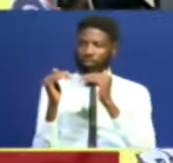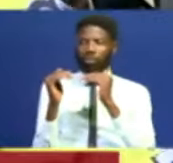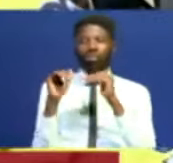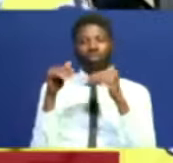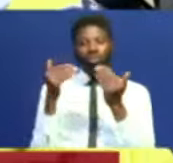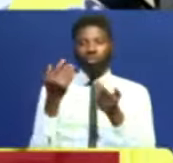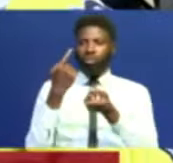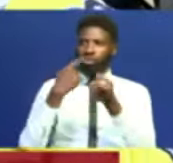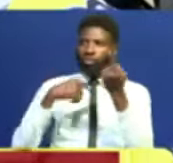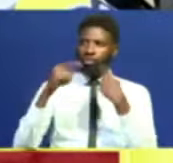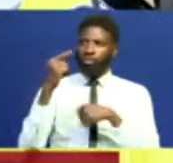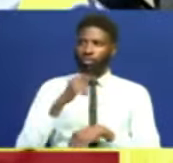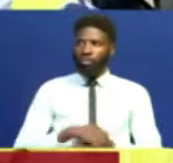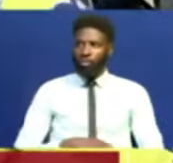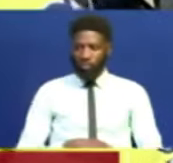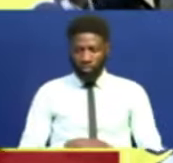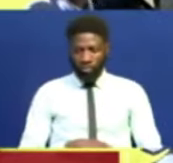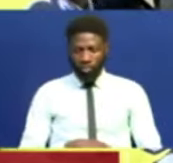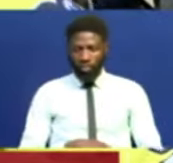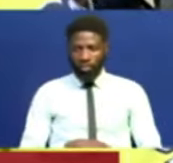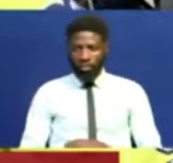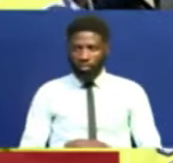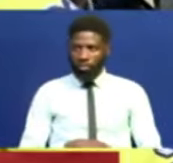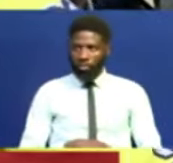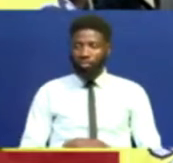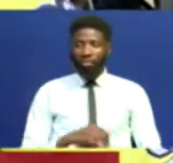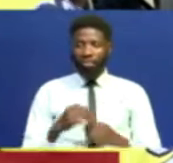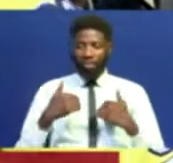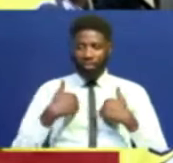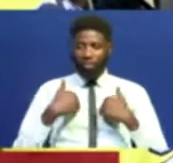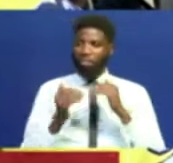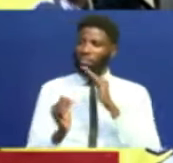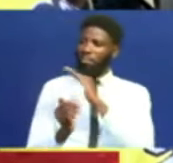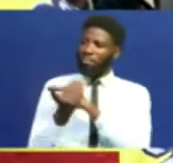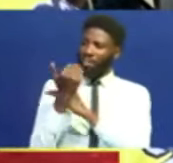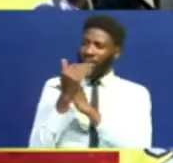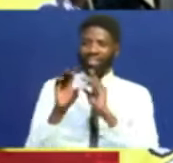It's really good, apart from the muddy condition in the morning,